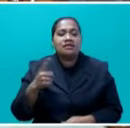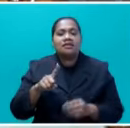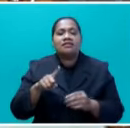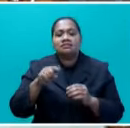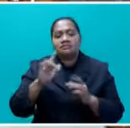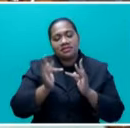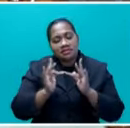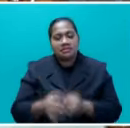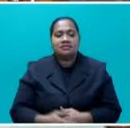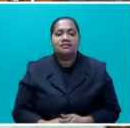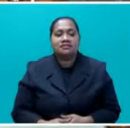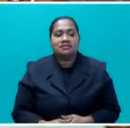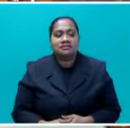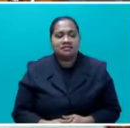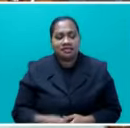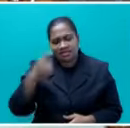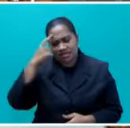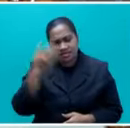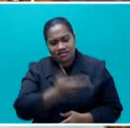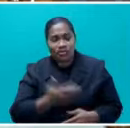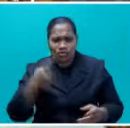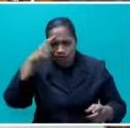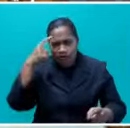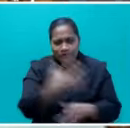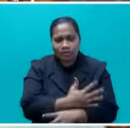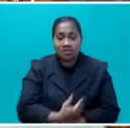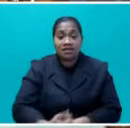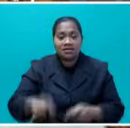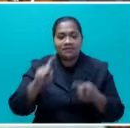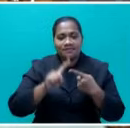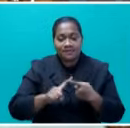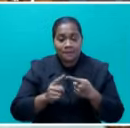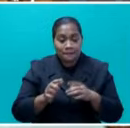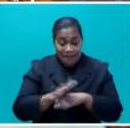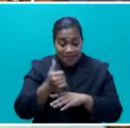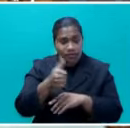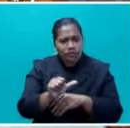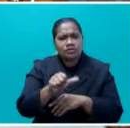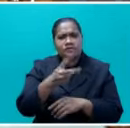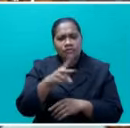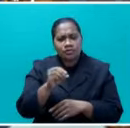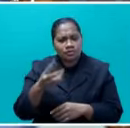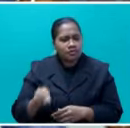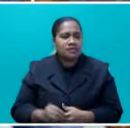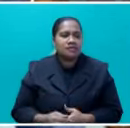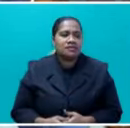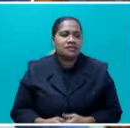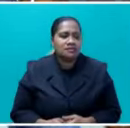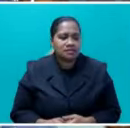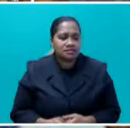does not understand the two distinguishing terms. One is coverage and usage when looking at Digital 2020 by Hootsuite, which she